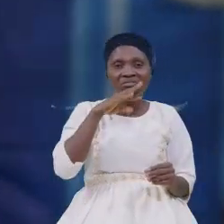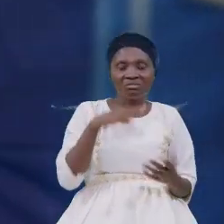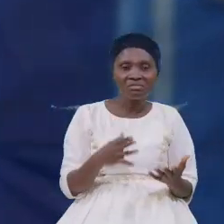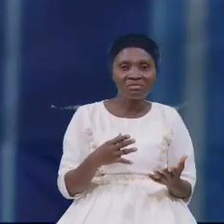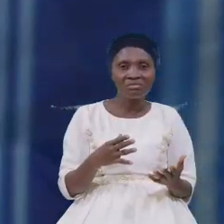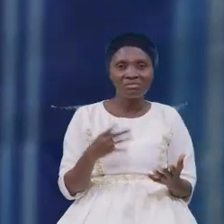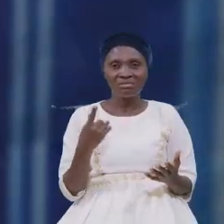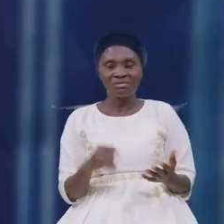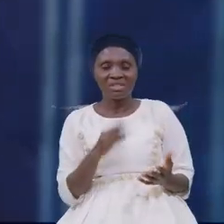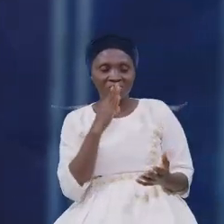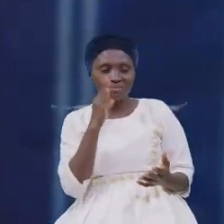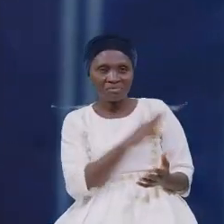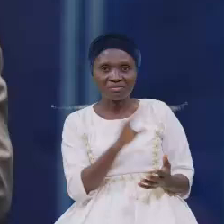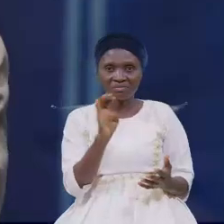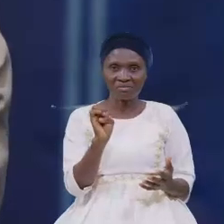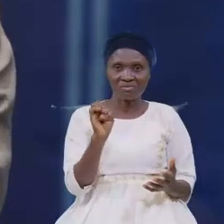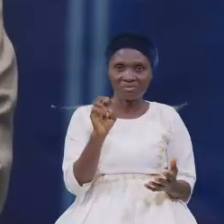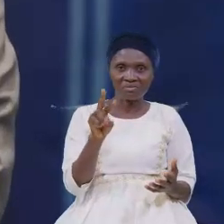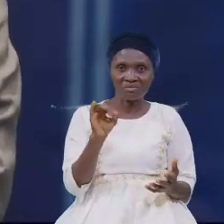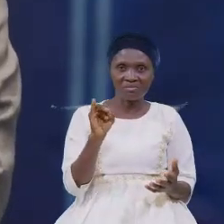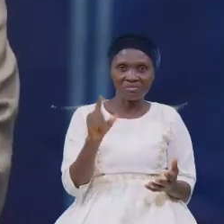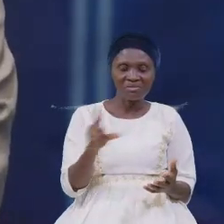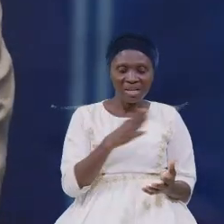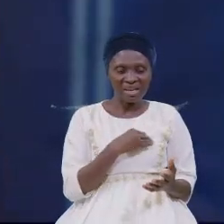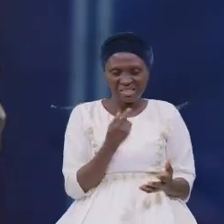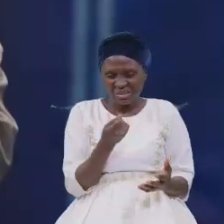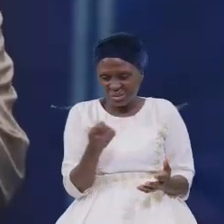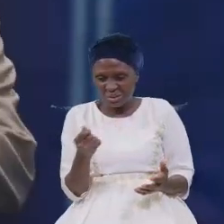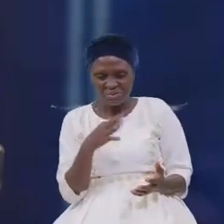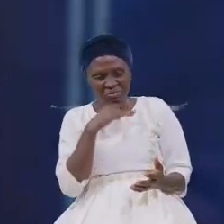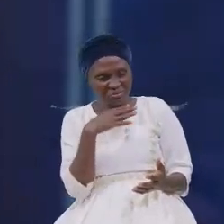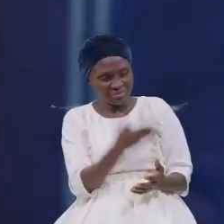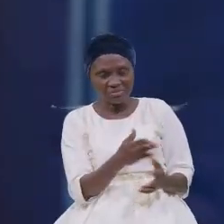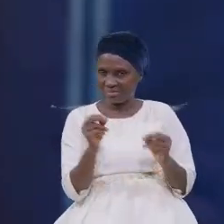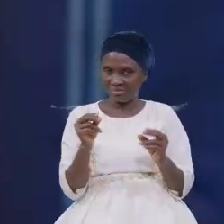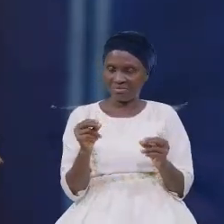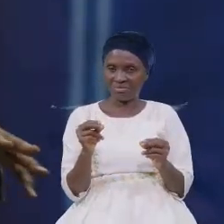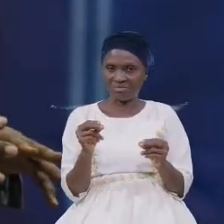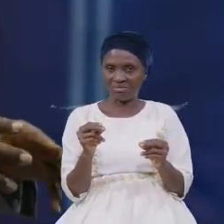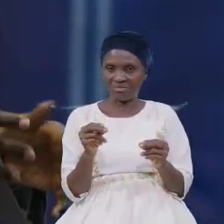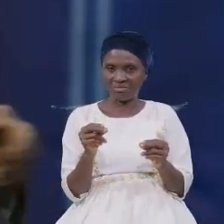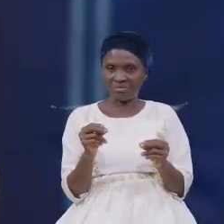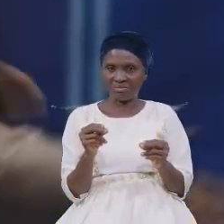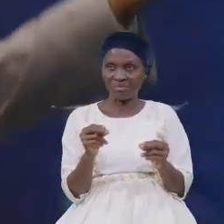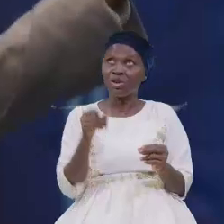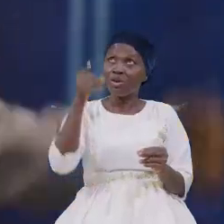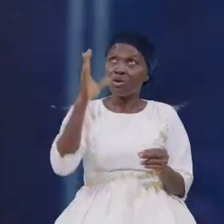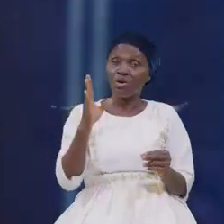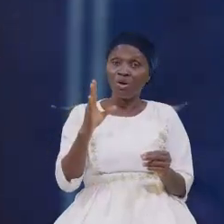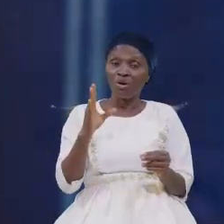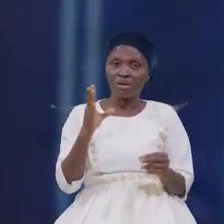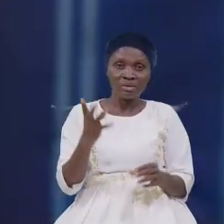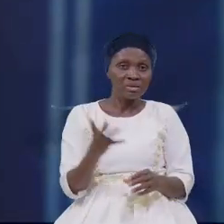evil and the small things there. No. He takes away all